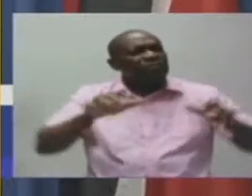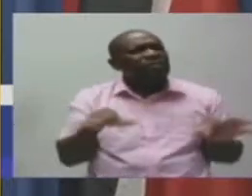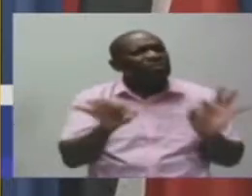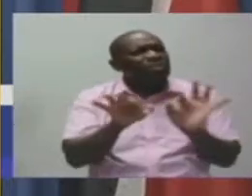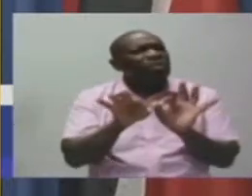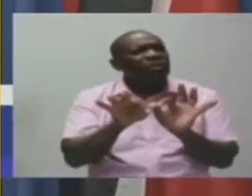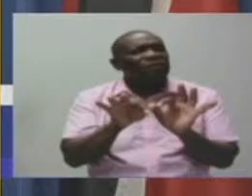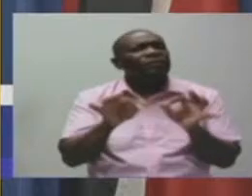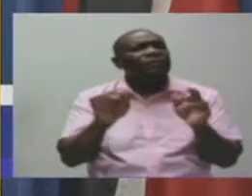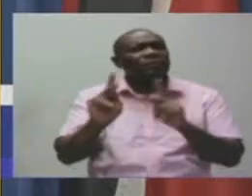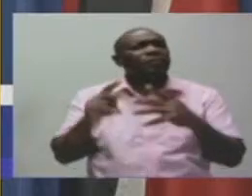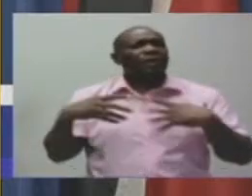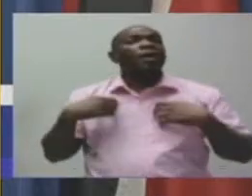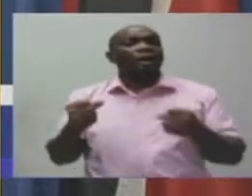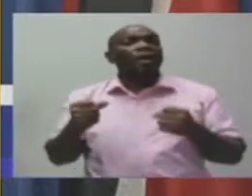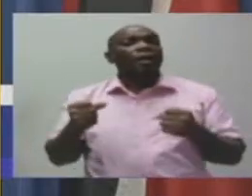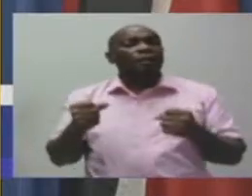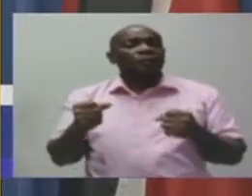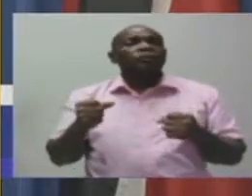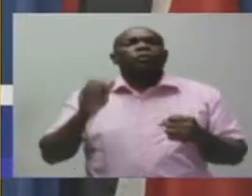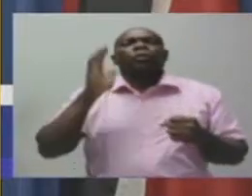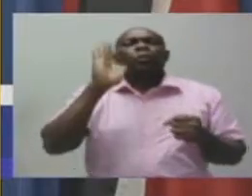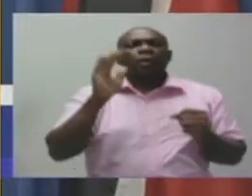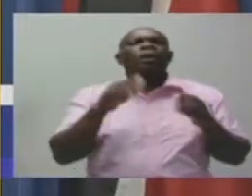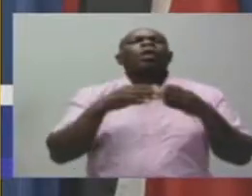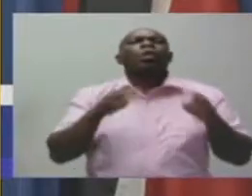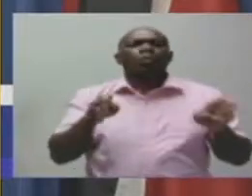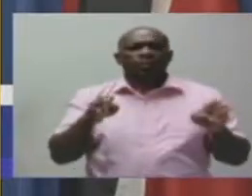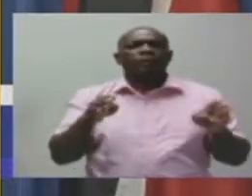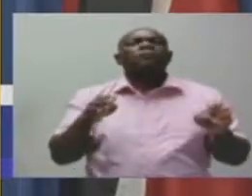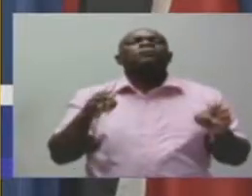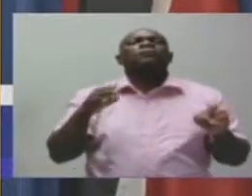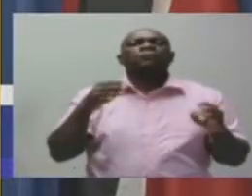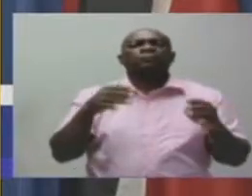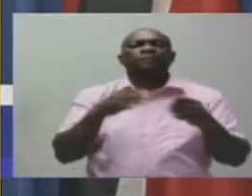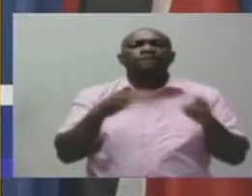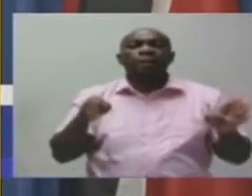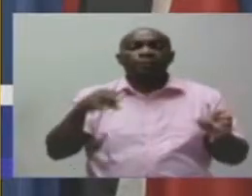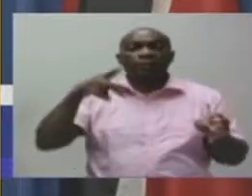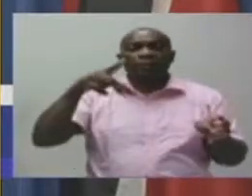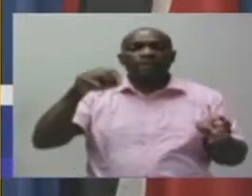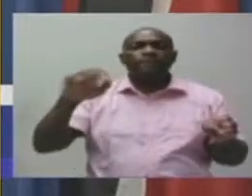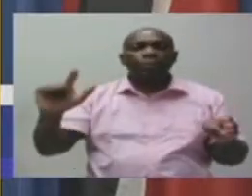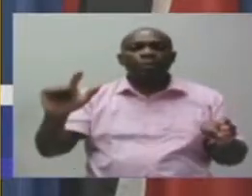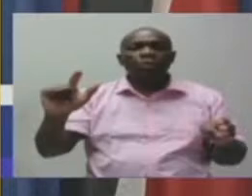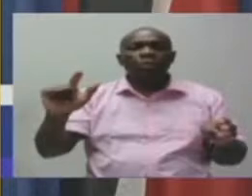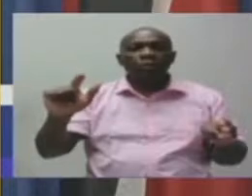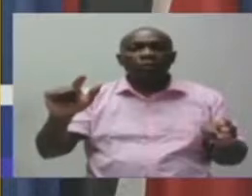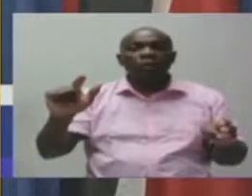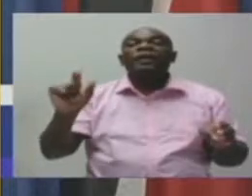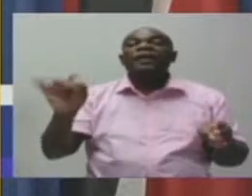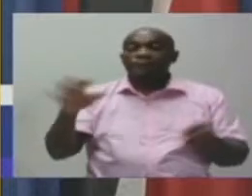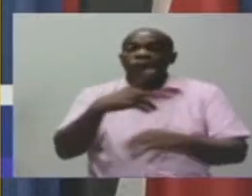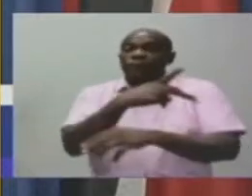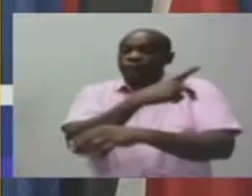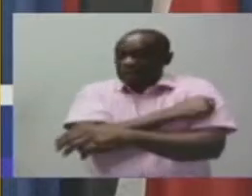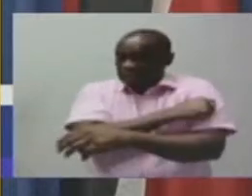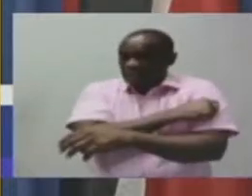their health. We will allow public pools to be used by vaccinated persons.